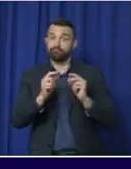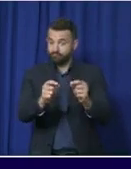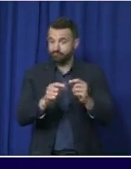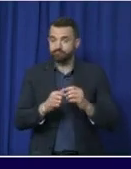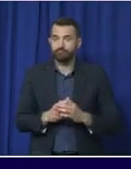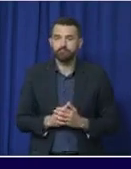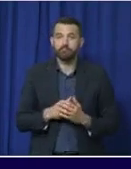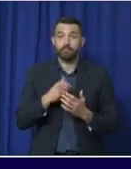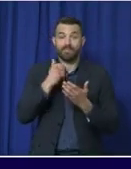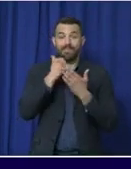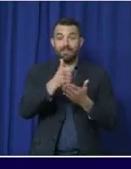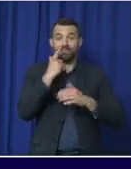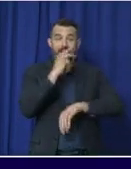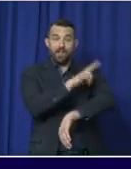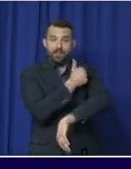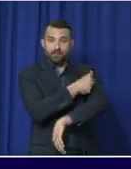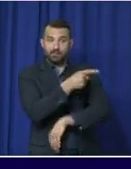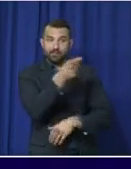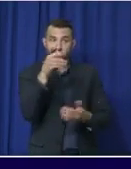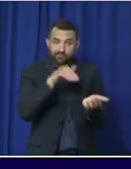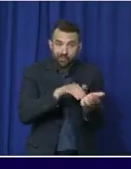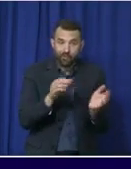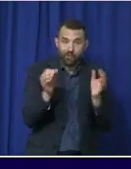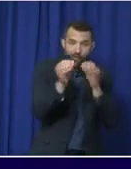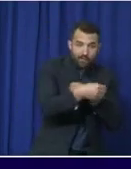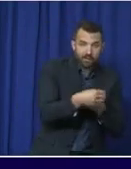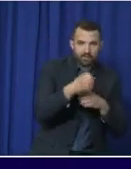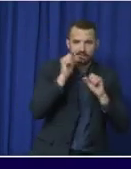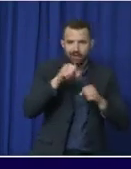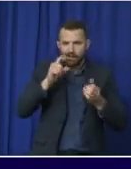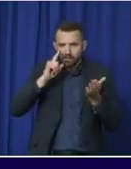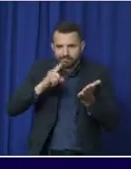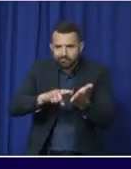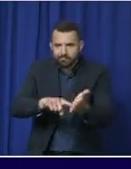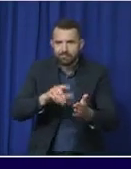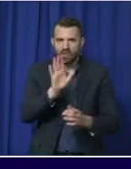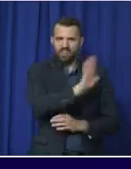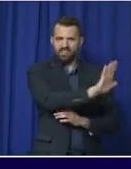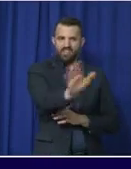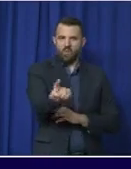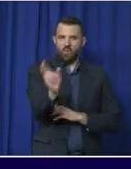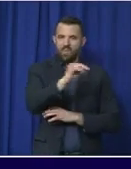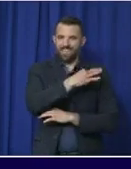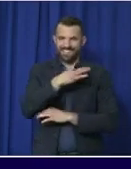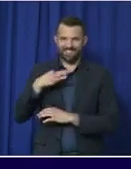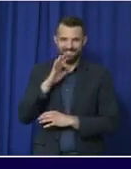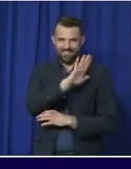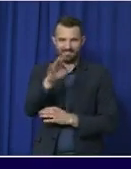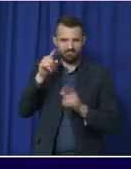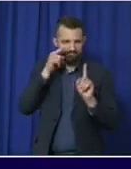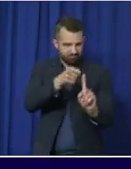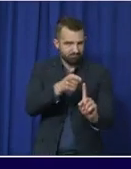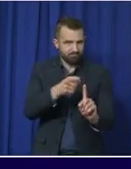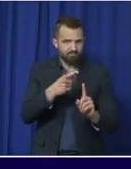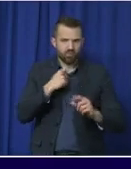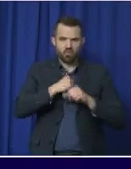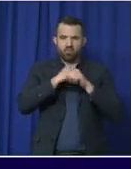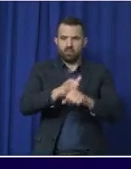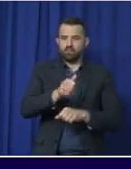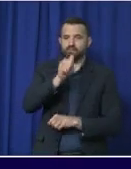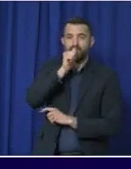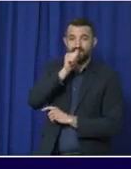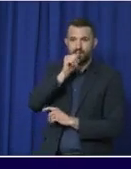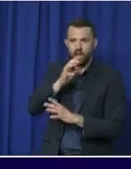systems to conduct contact tracing for their own employees. It does so in a way that's privacy protected and links to